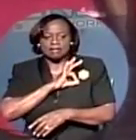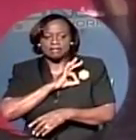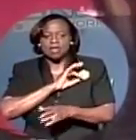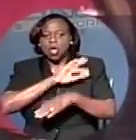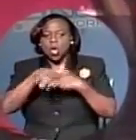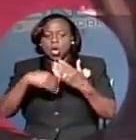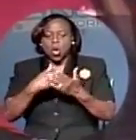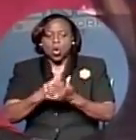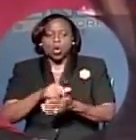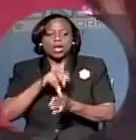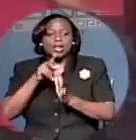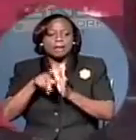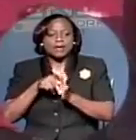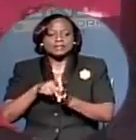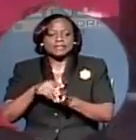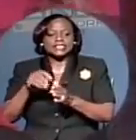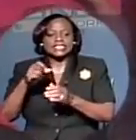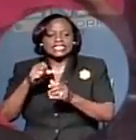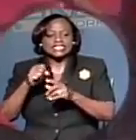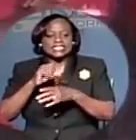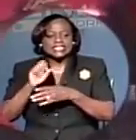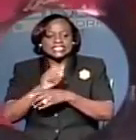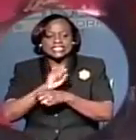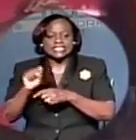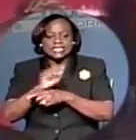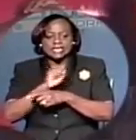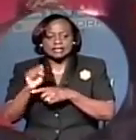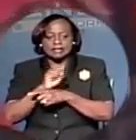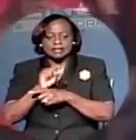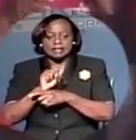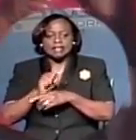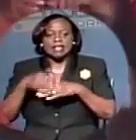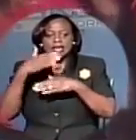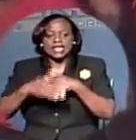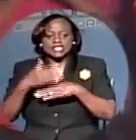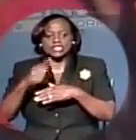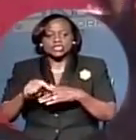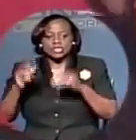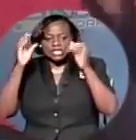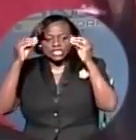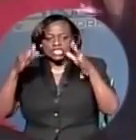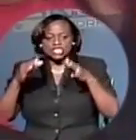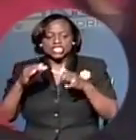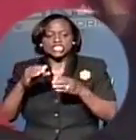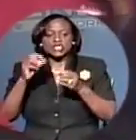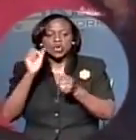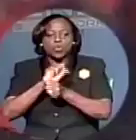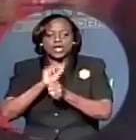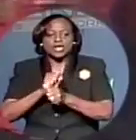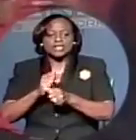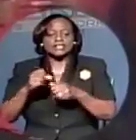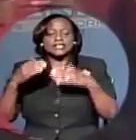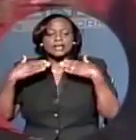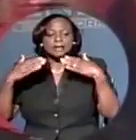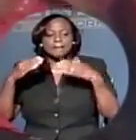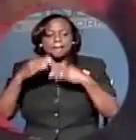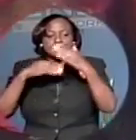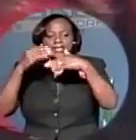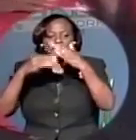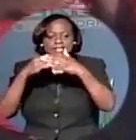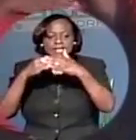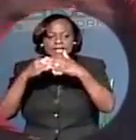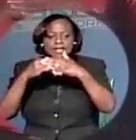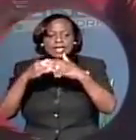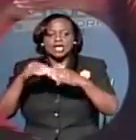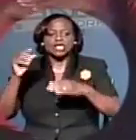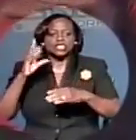steel, situated on East Street South, next to the teacher's salaried workers building near Ridgeland Park, should